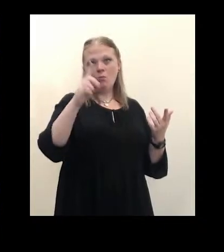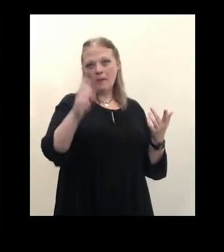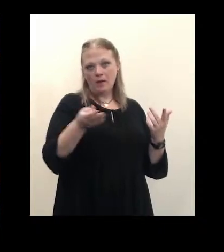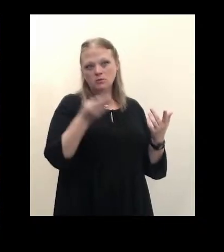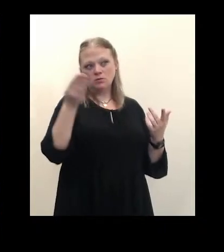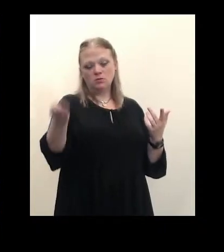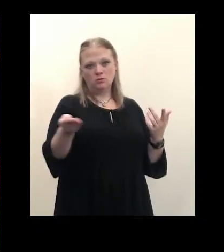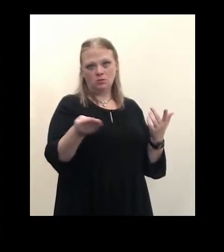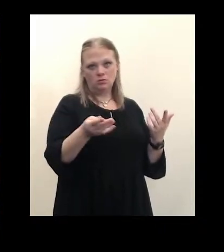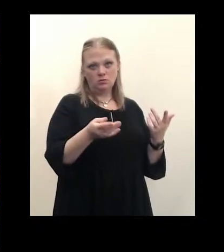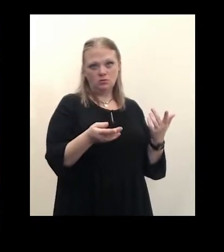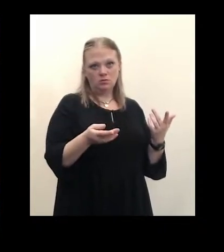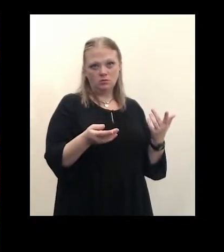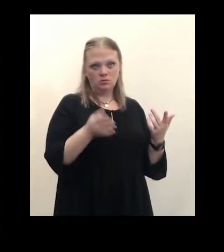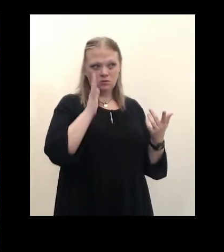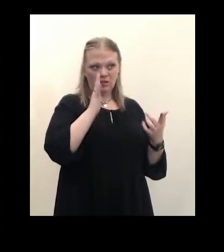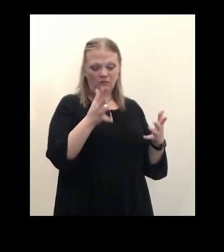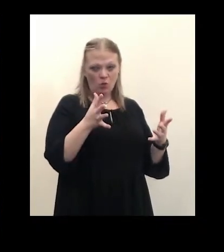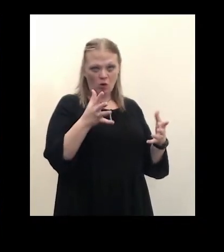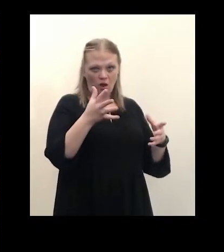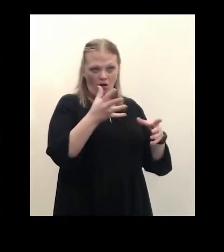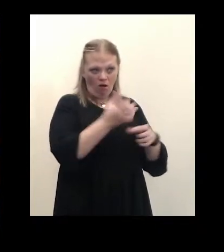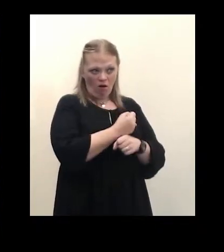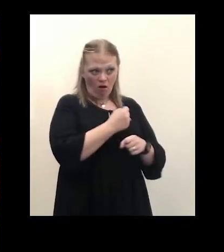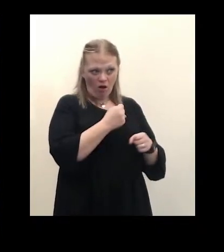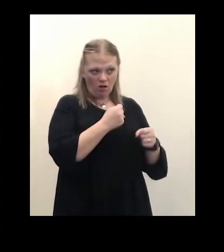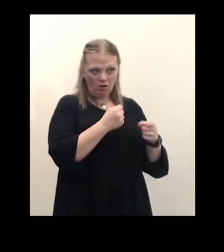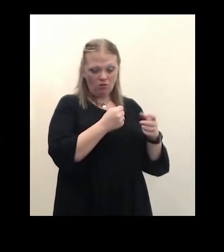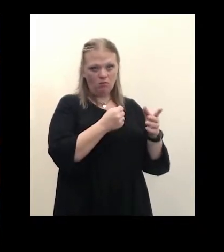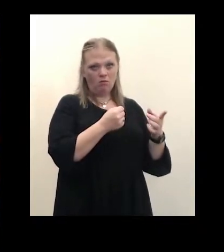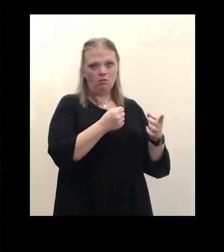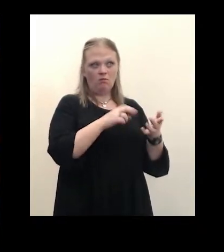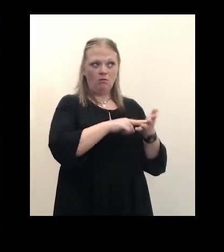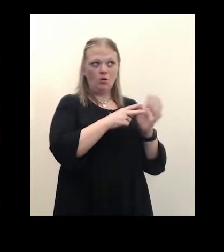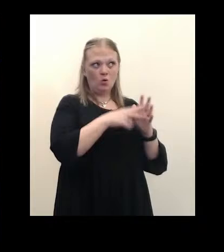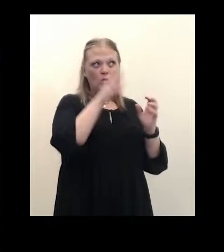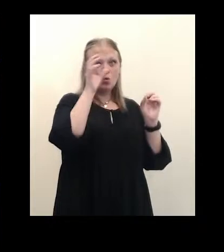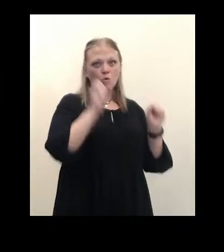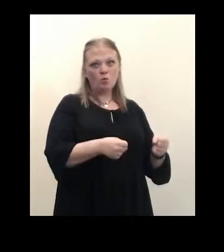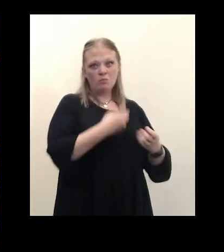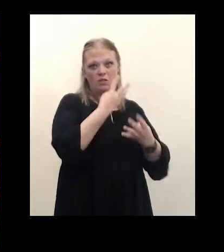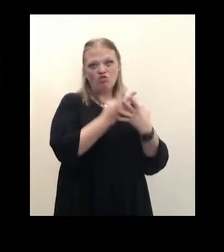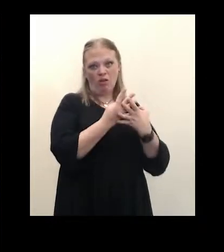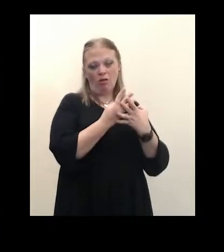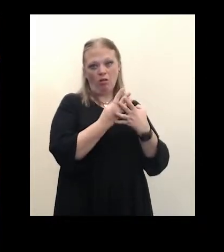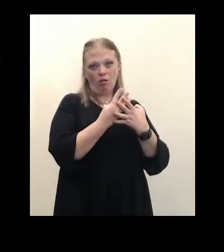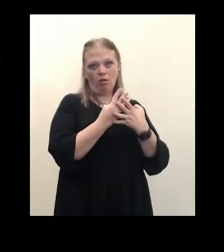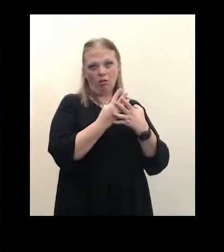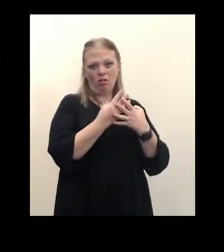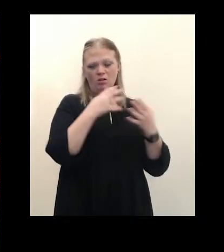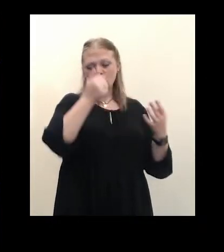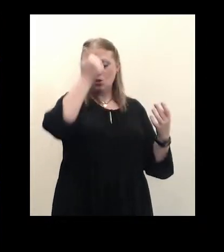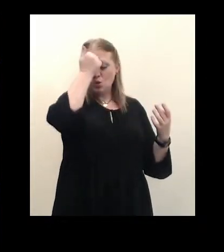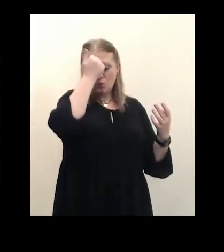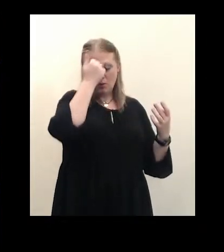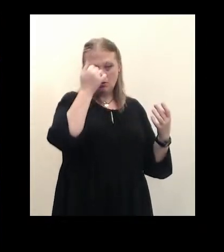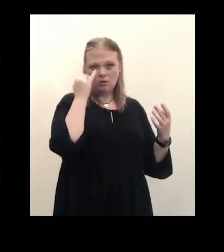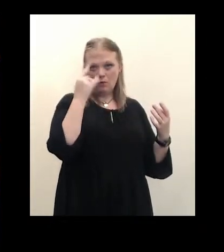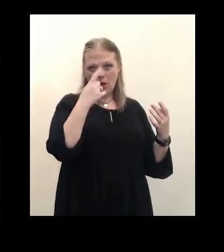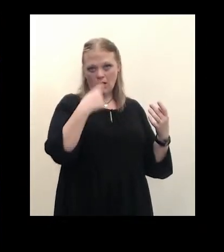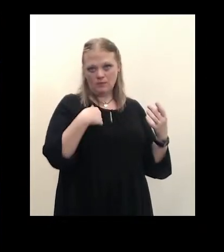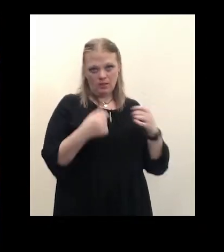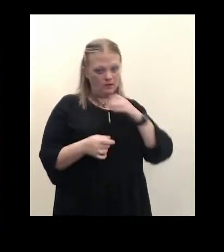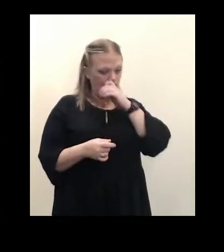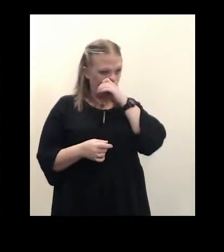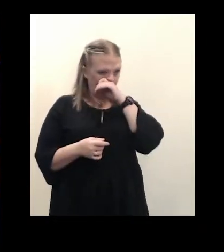they're going to go in. If they get caught with an illegal card, they could find themselves in jail by the end of the night. That's really kind of stupid if you ask me. I will note,